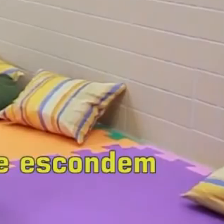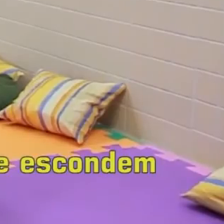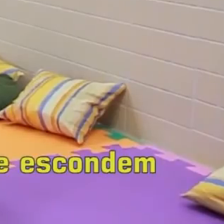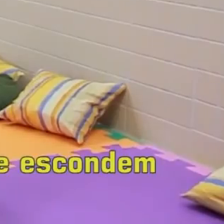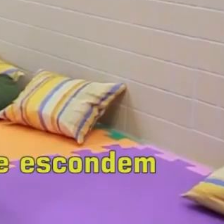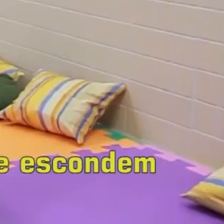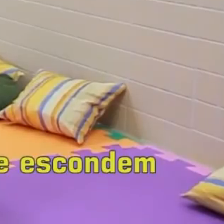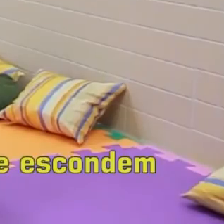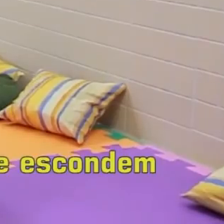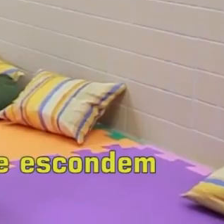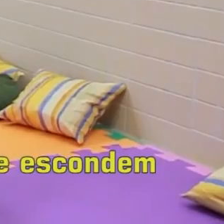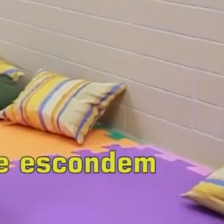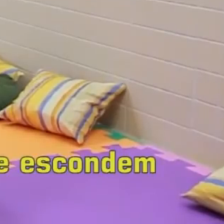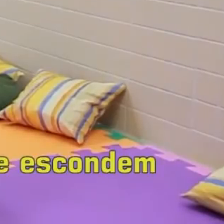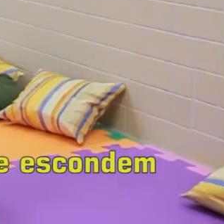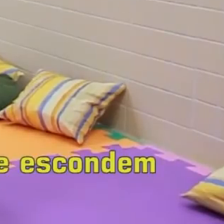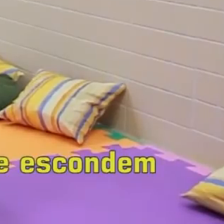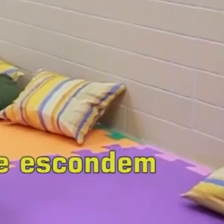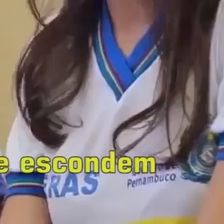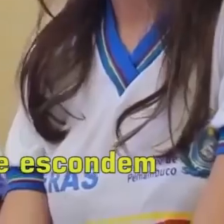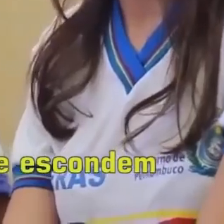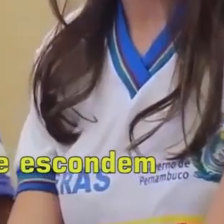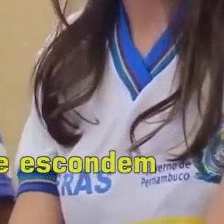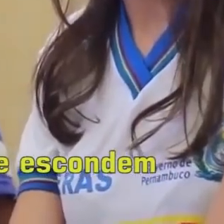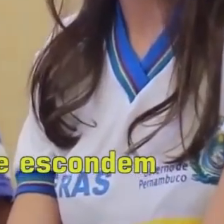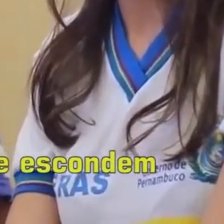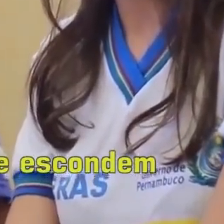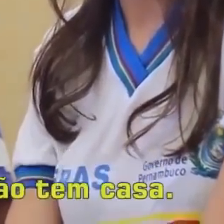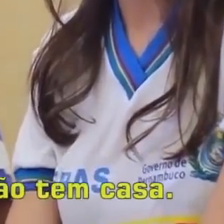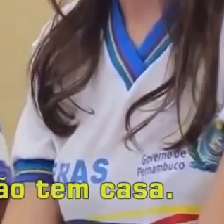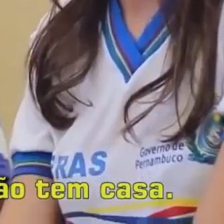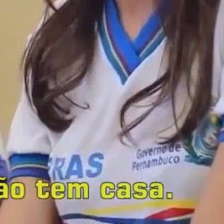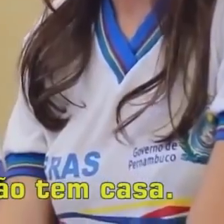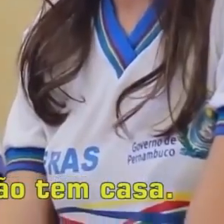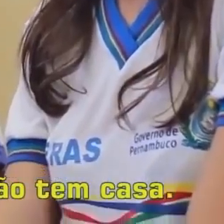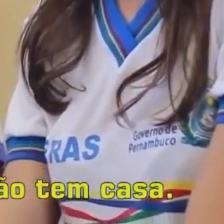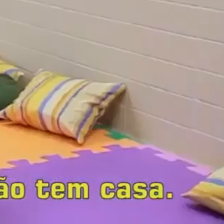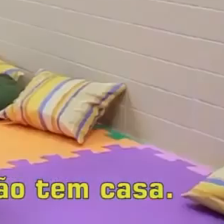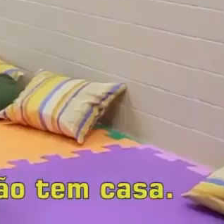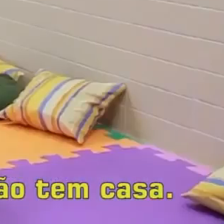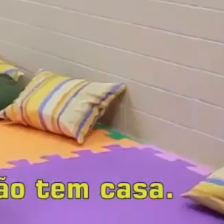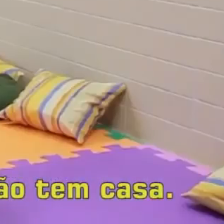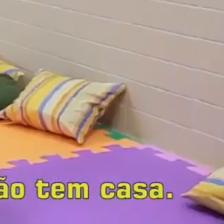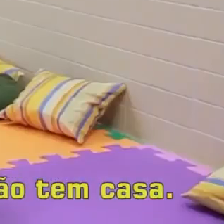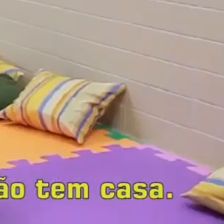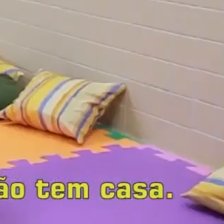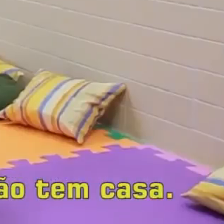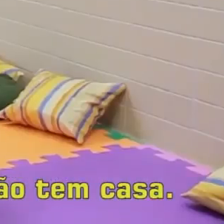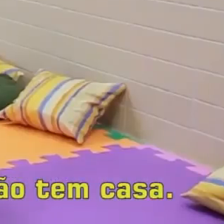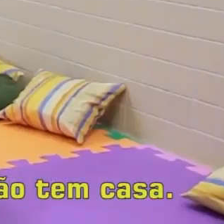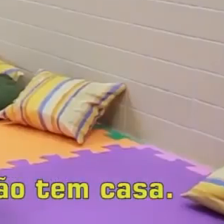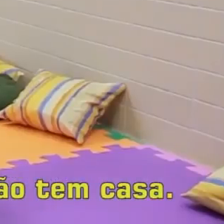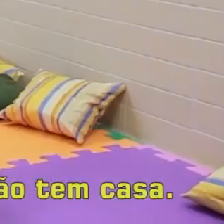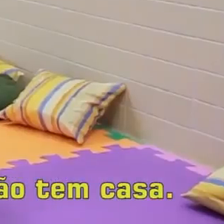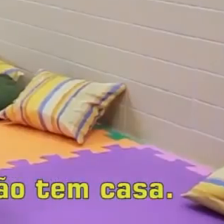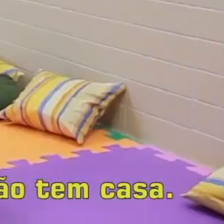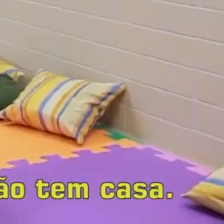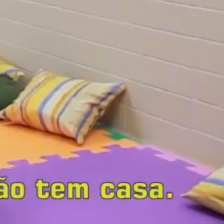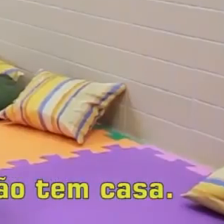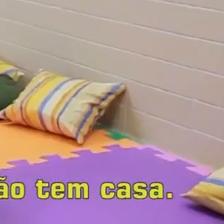people hide when there's a danger, or it's similar to a